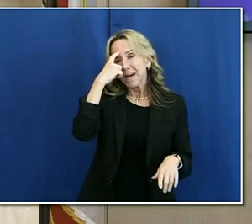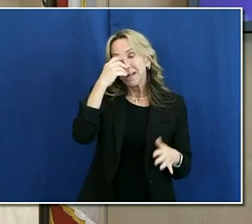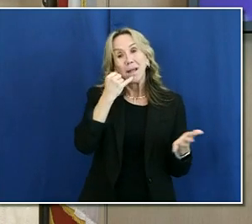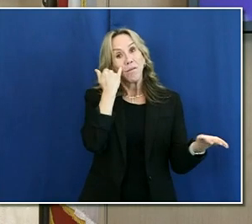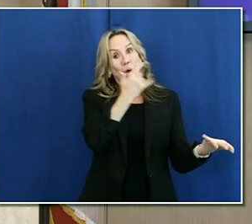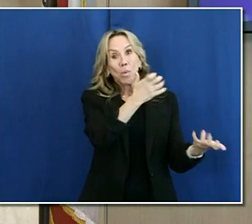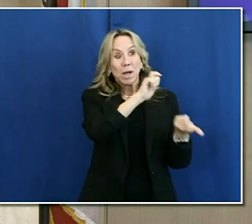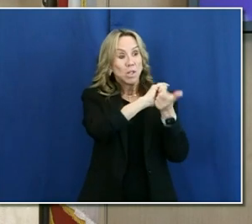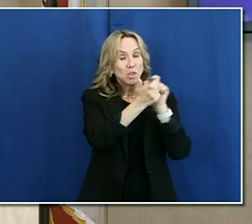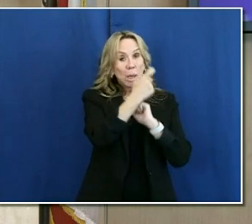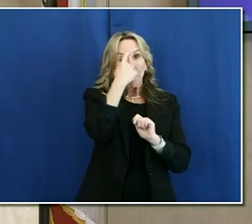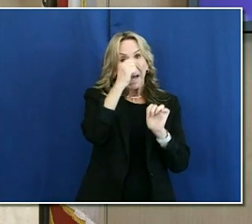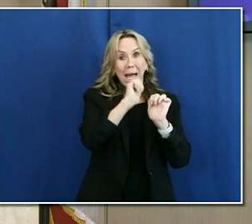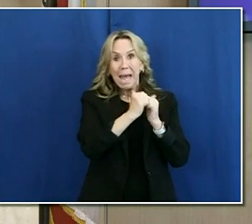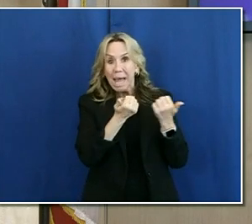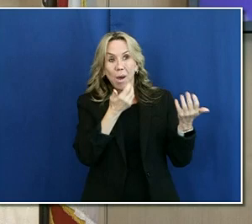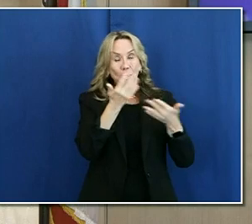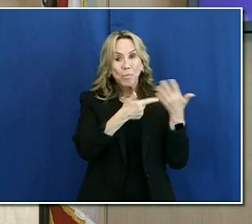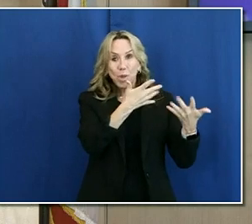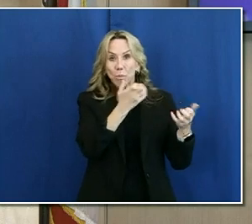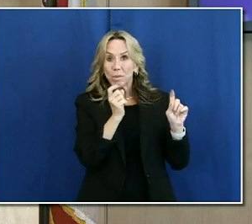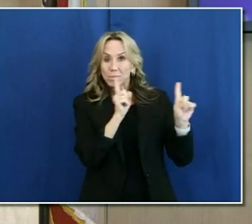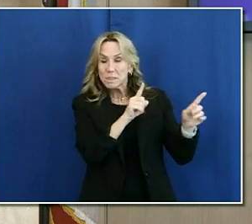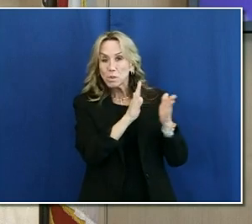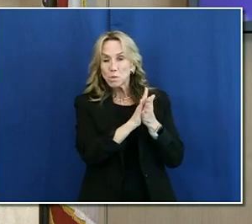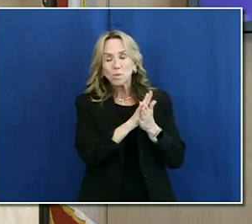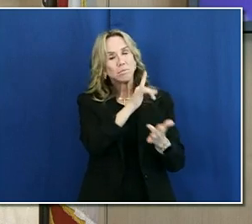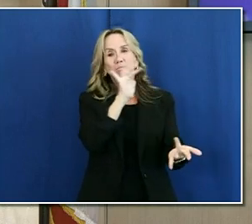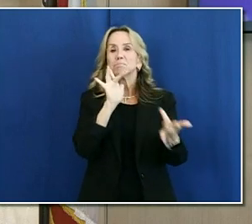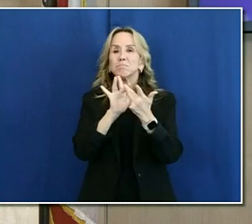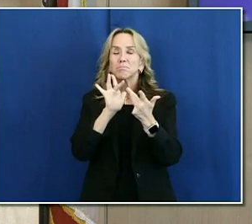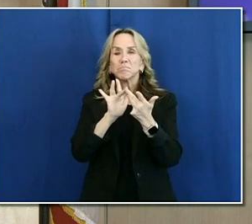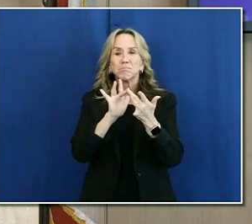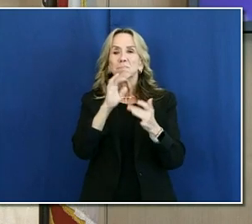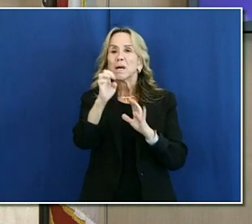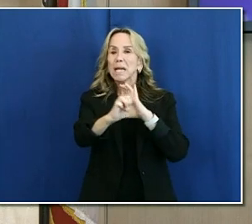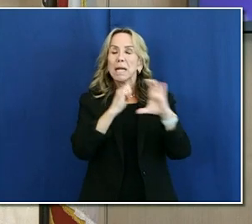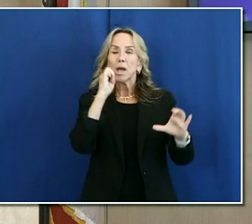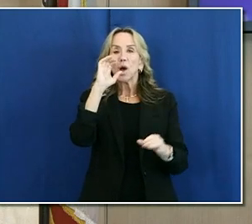can contact our Office of Housing Administration by emailing